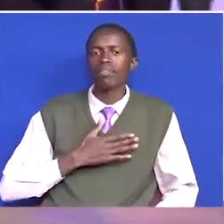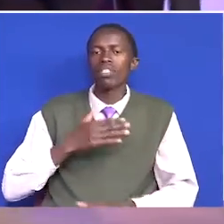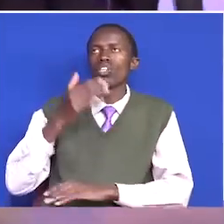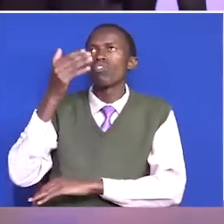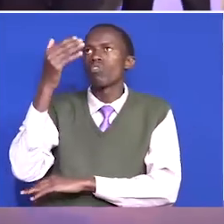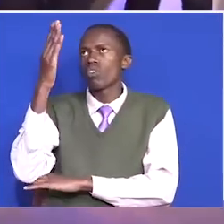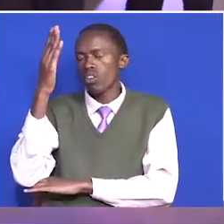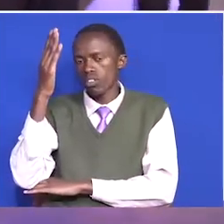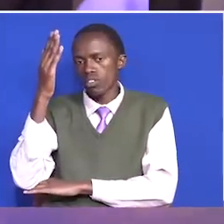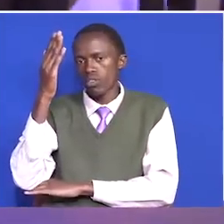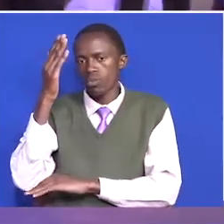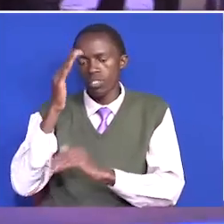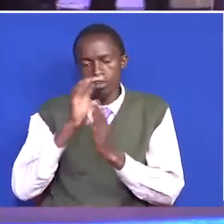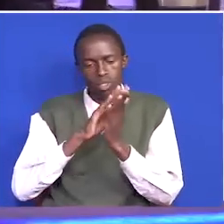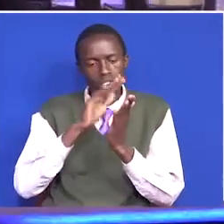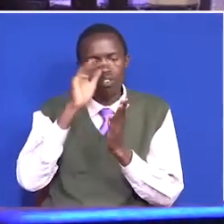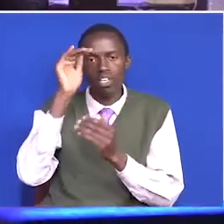Jehovah, we glorify your name.